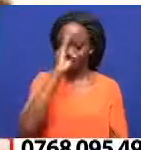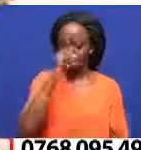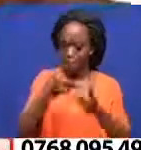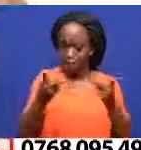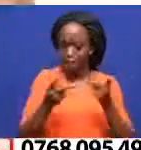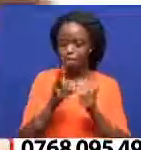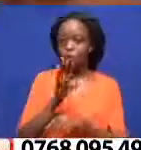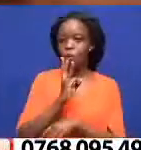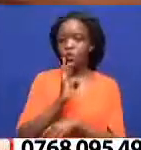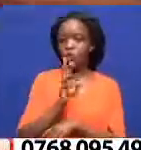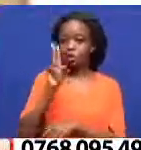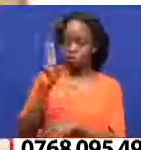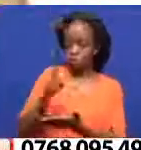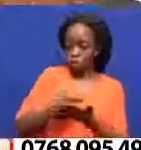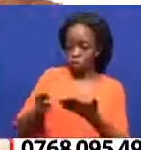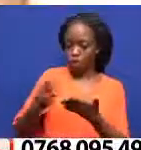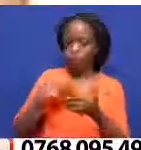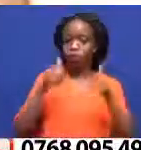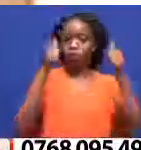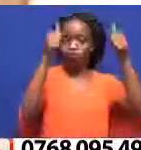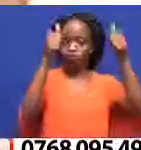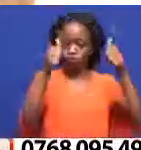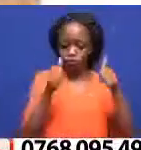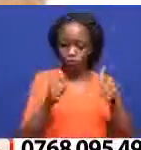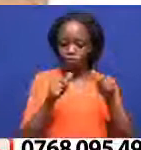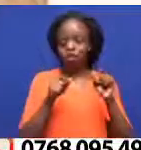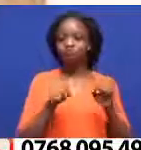In 2 weeks, we will gazette it as such,